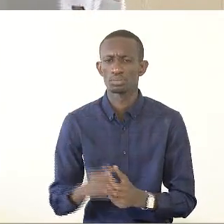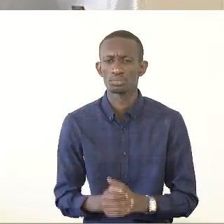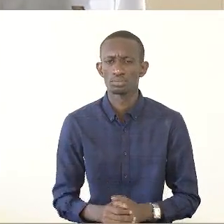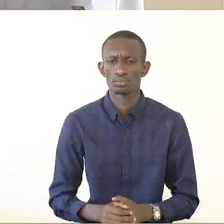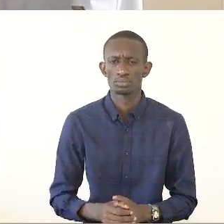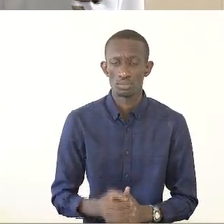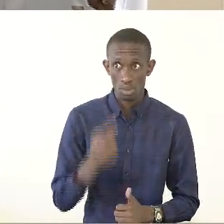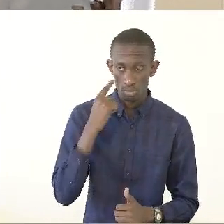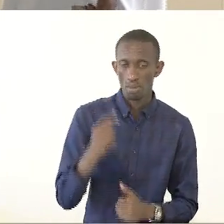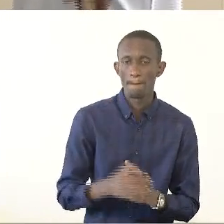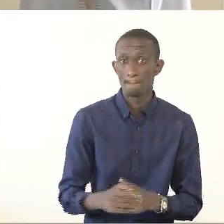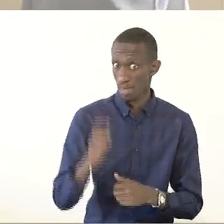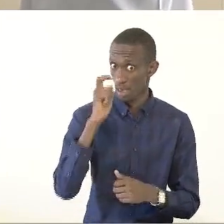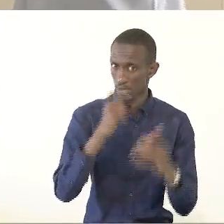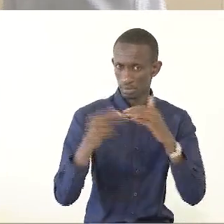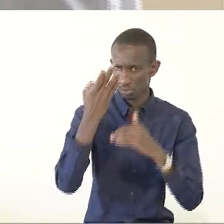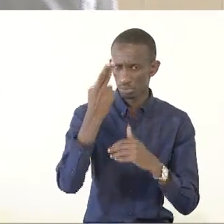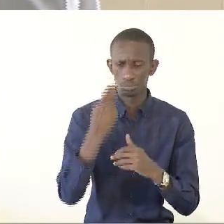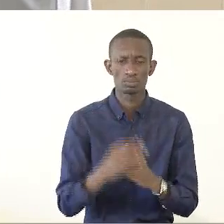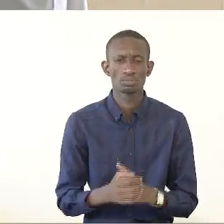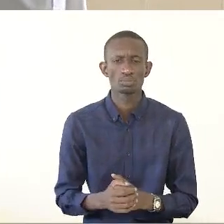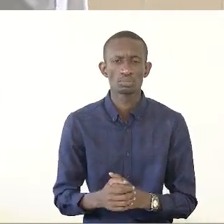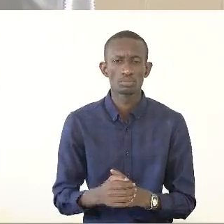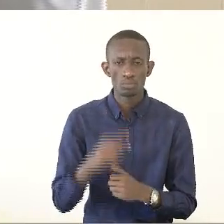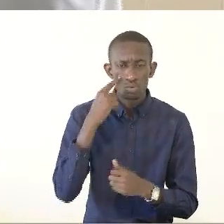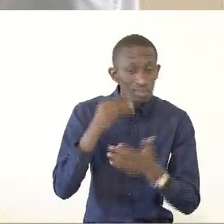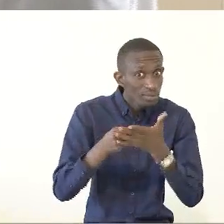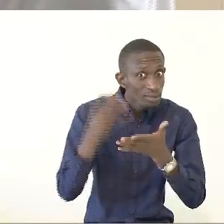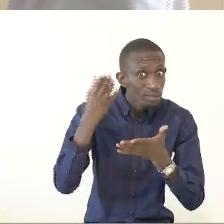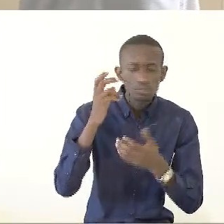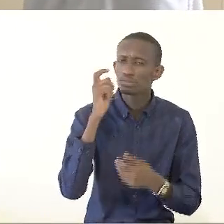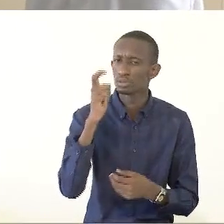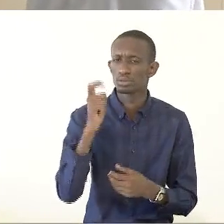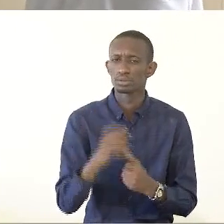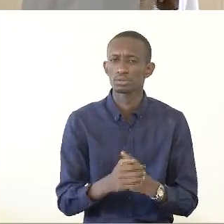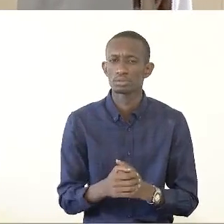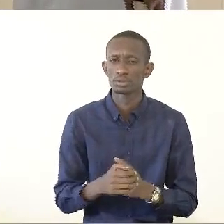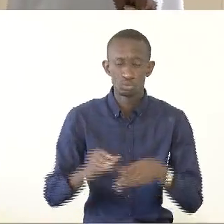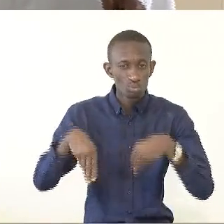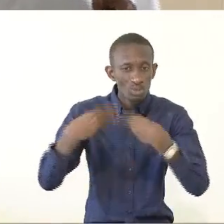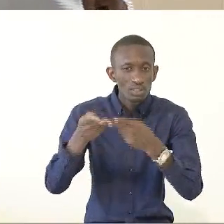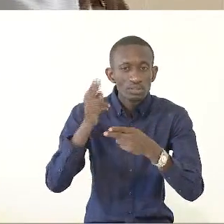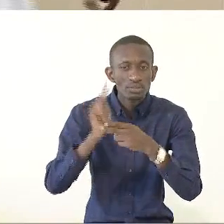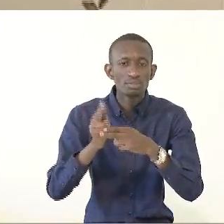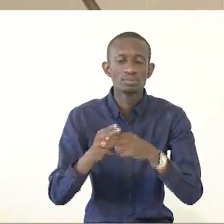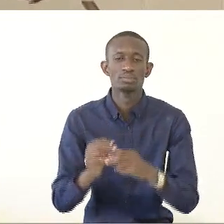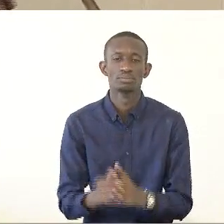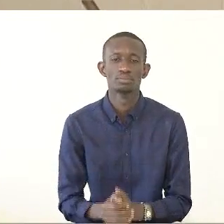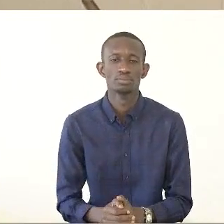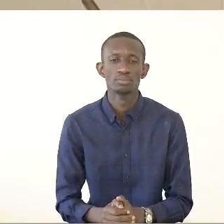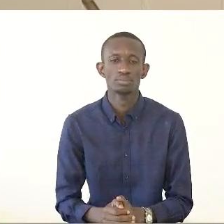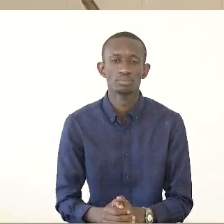x squared. We are going to take the value of x and we power it 2. We